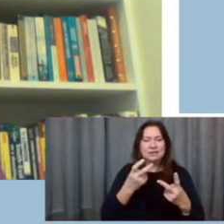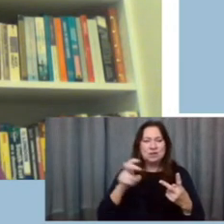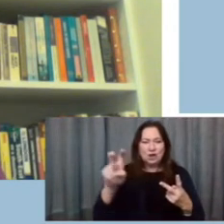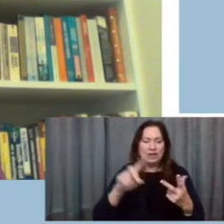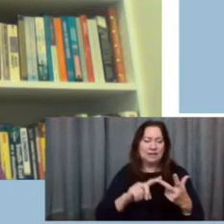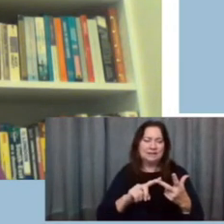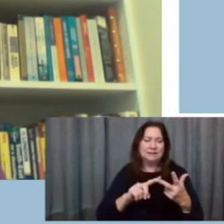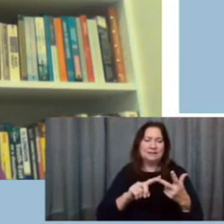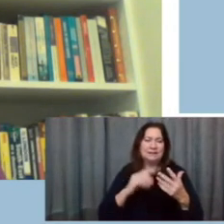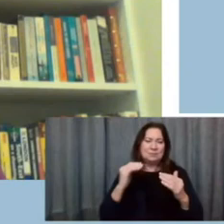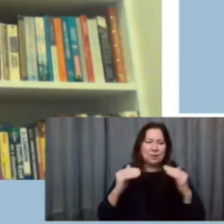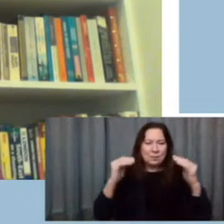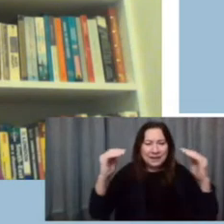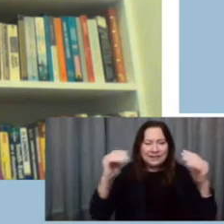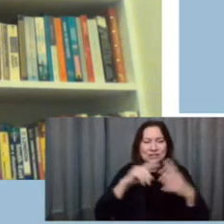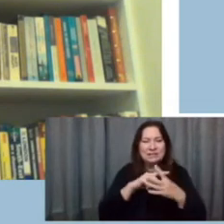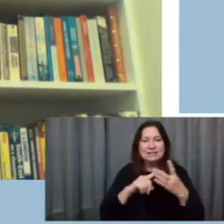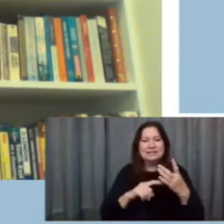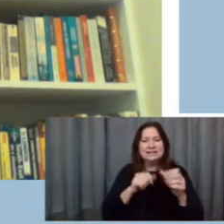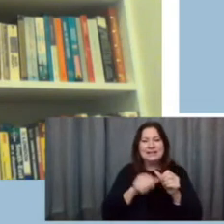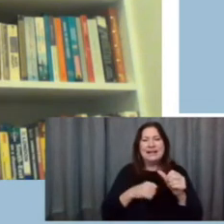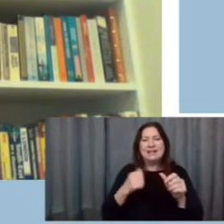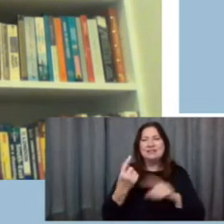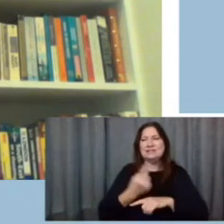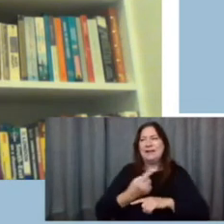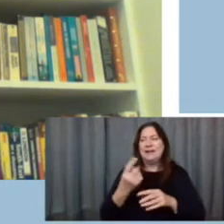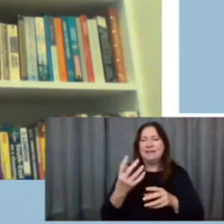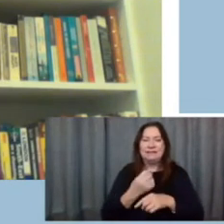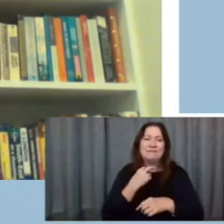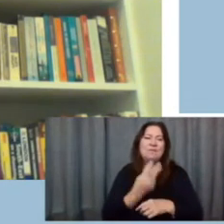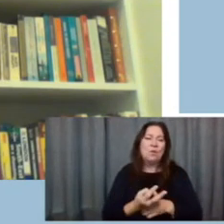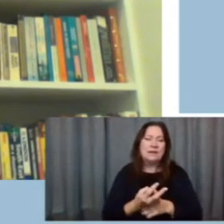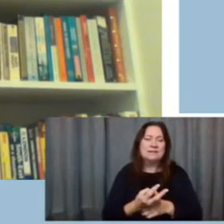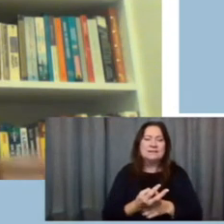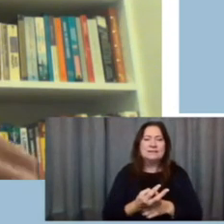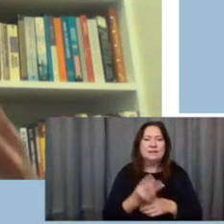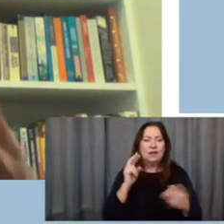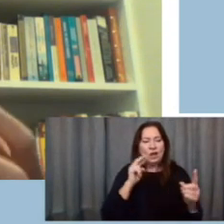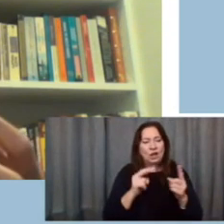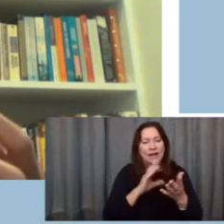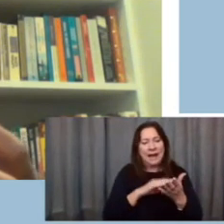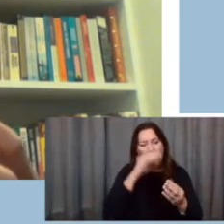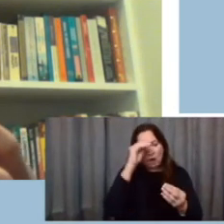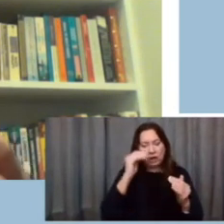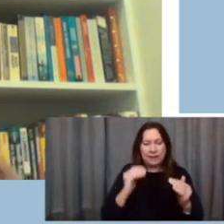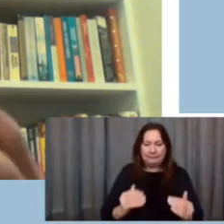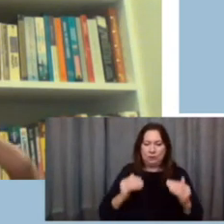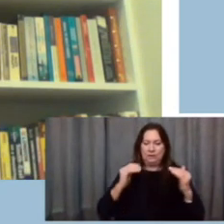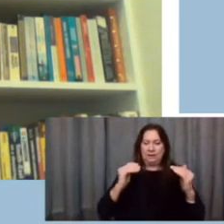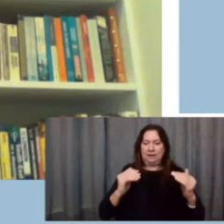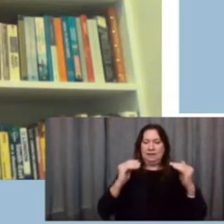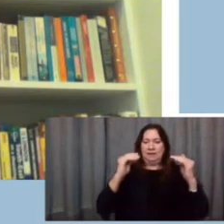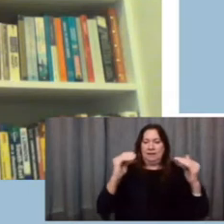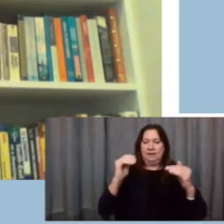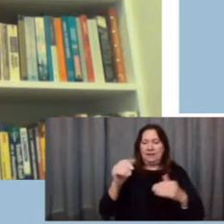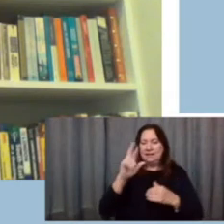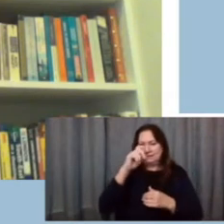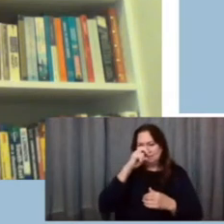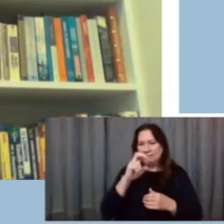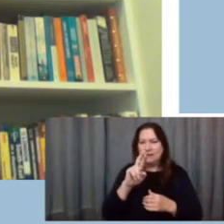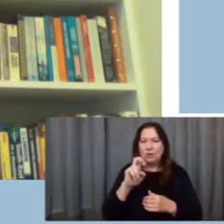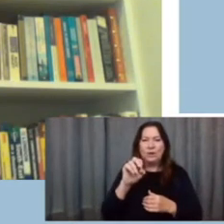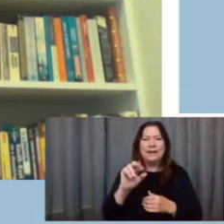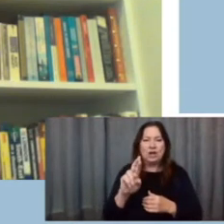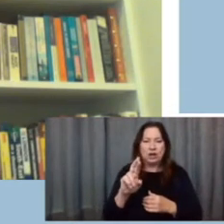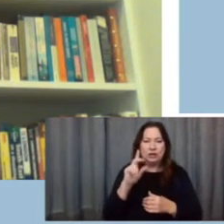and each day, as Shireen was giving voice to, looking at it, learning, moving to the next, and thinking of that as rigor. Just as we're reclaiming access in